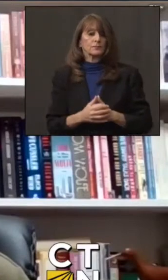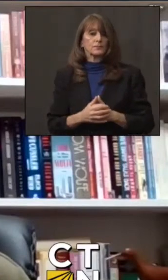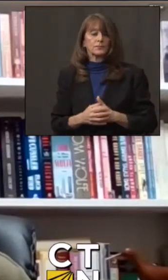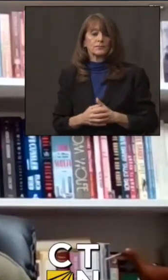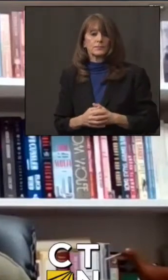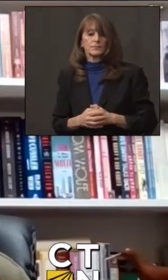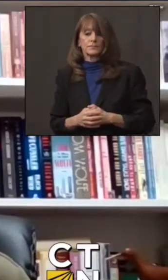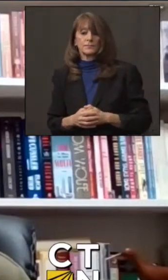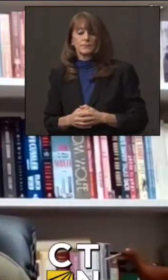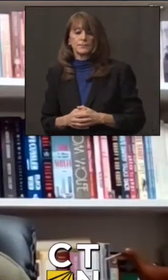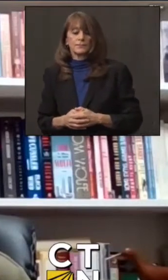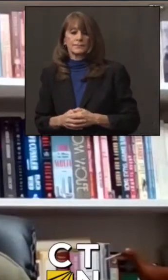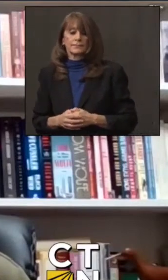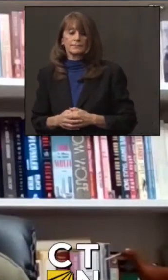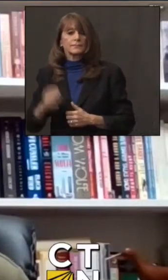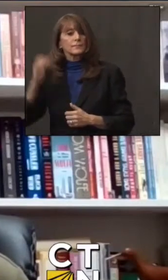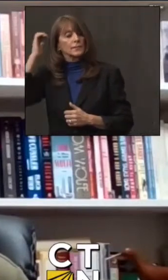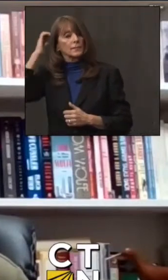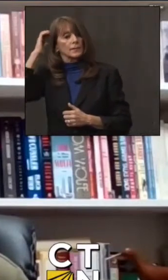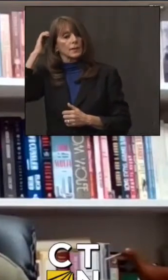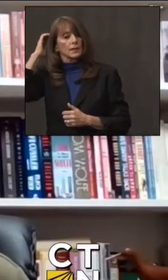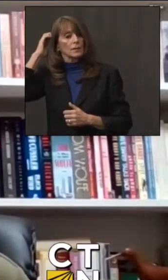who've been previously infected.